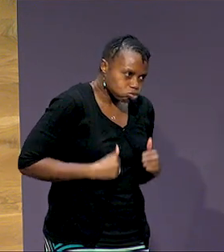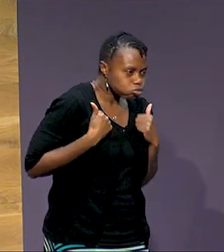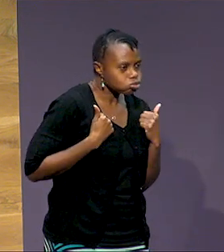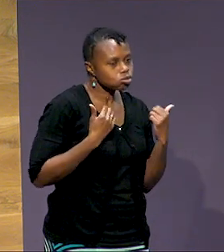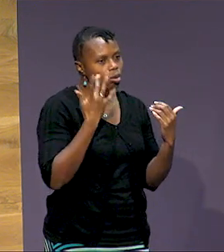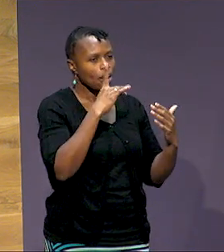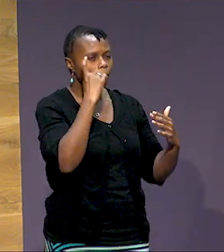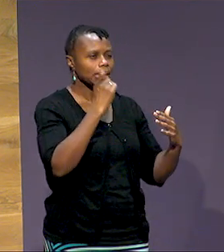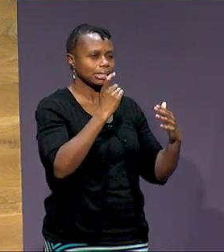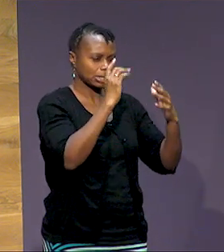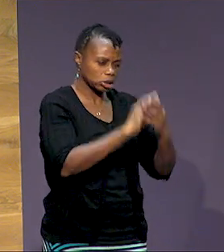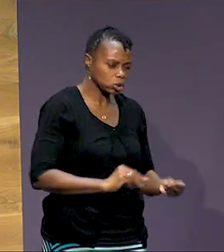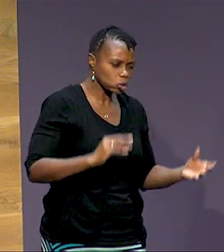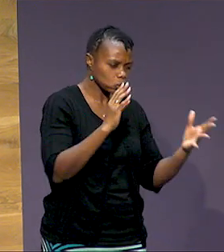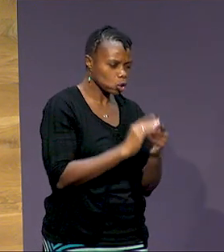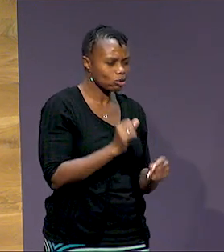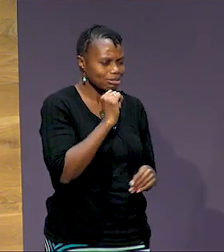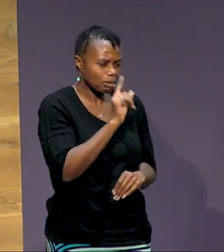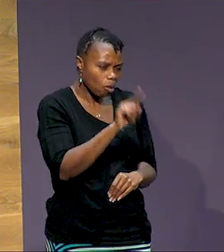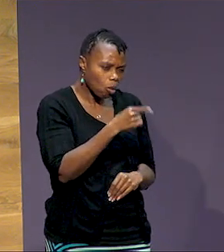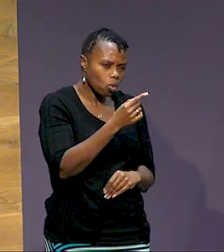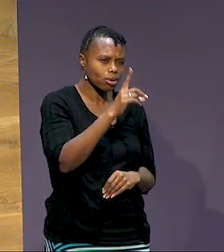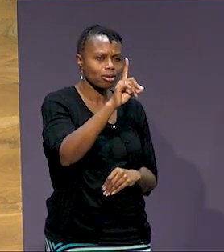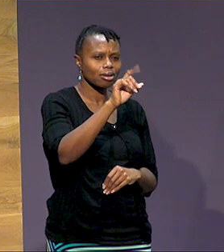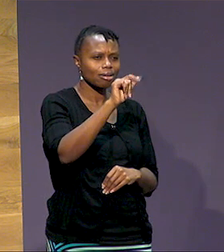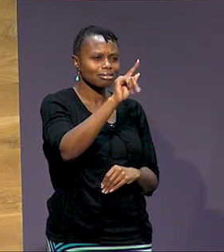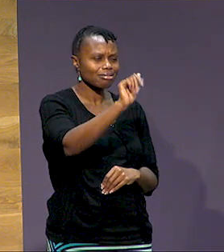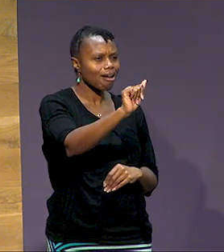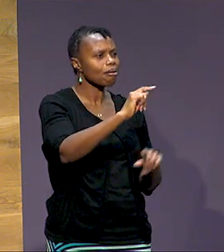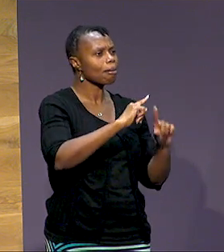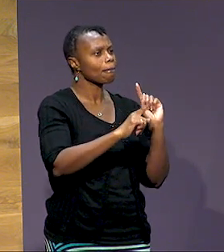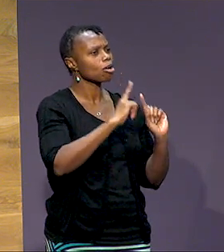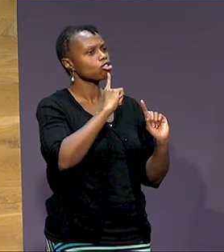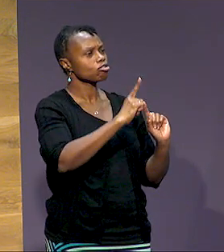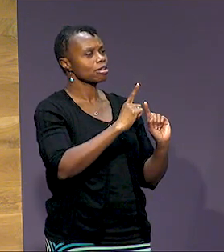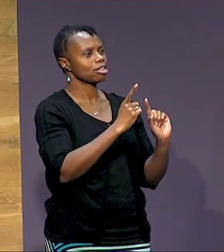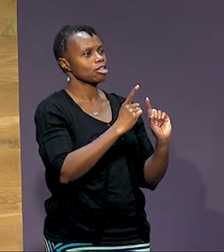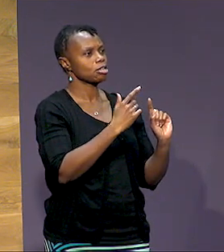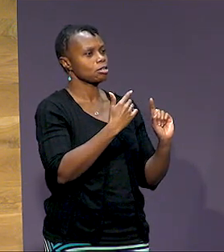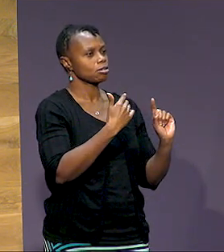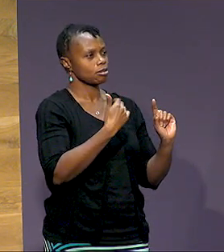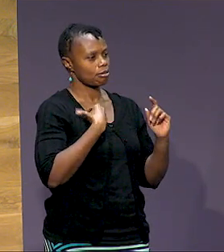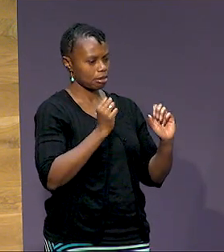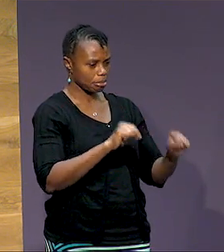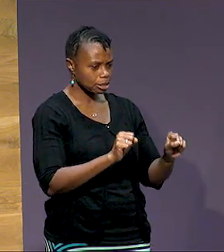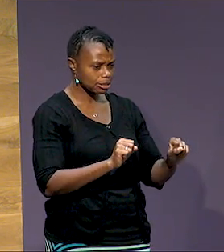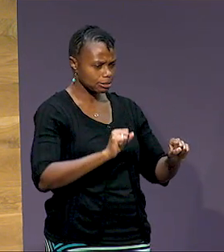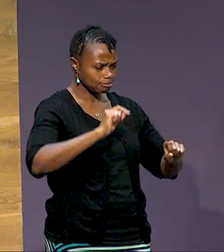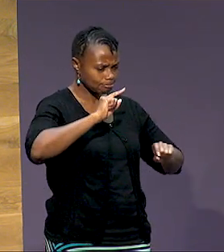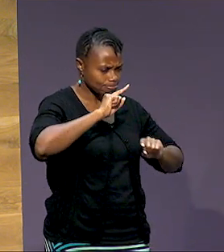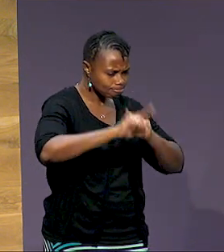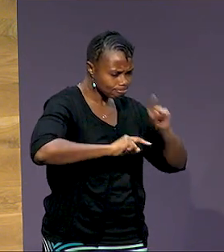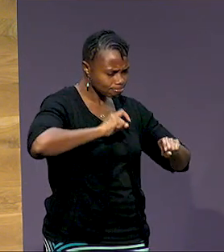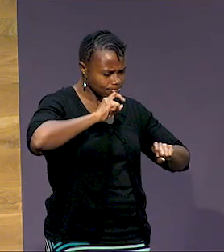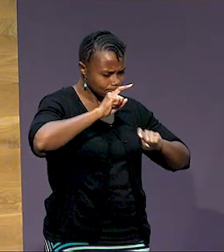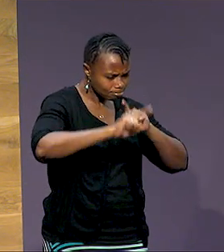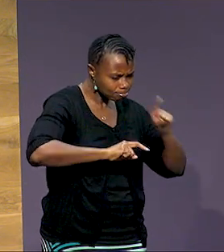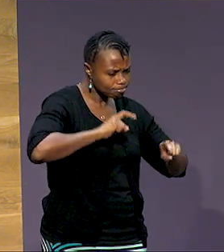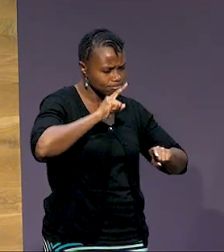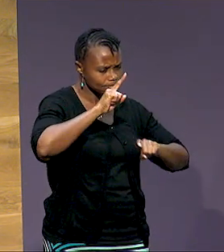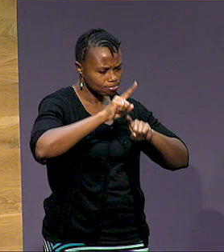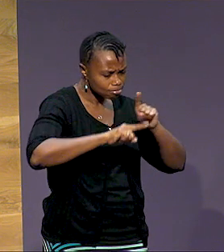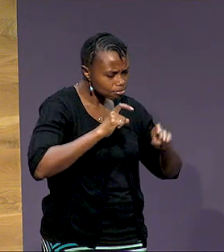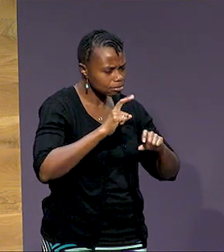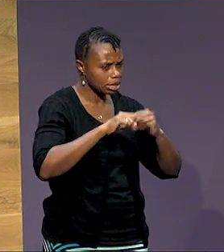set of data. But you also unlock the ability to start asking hard questions about the text and also about God and